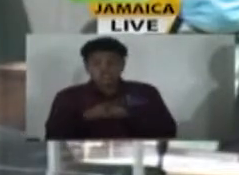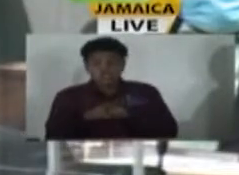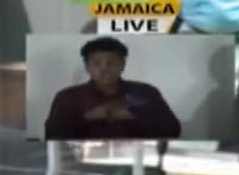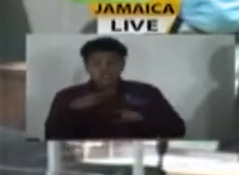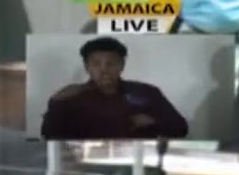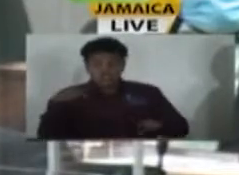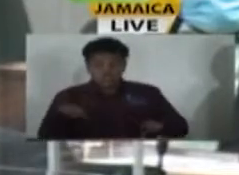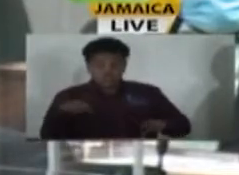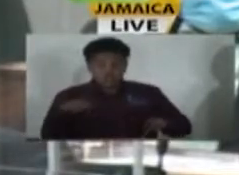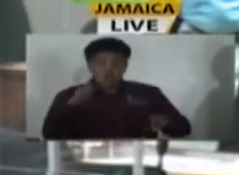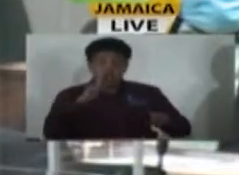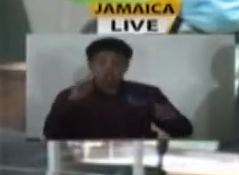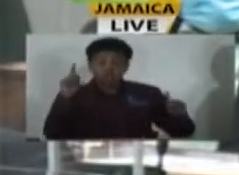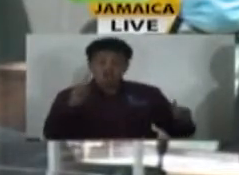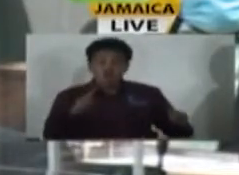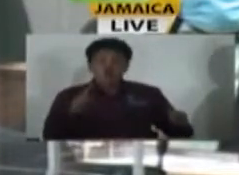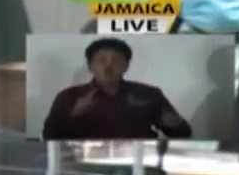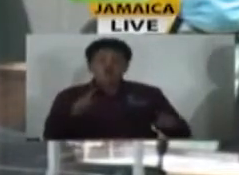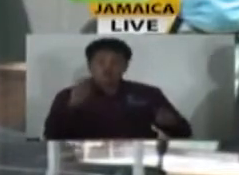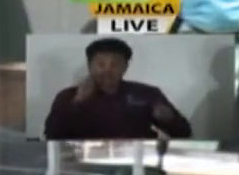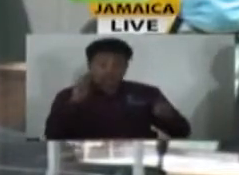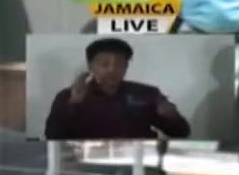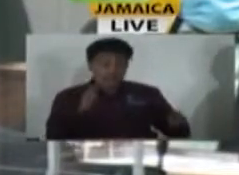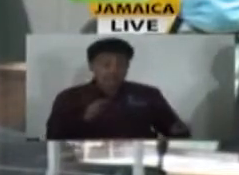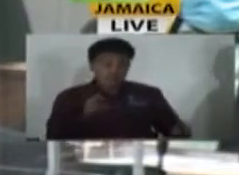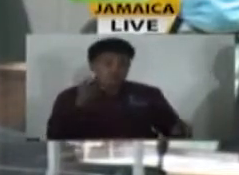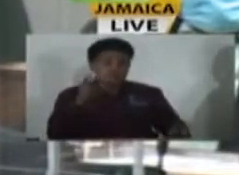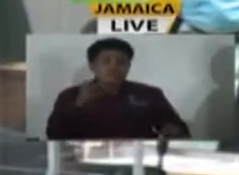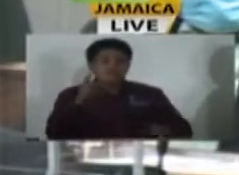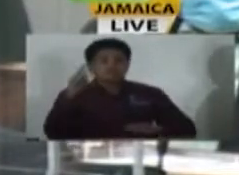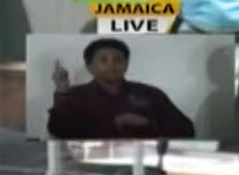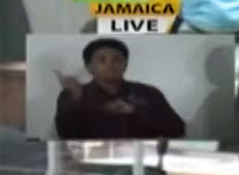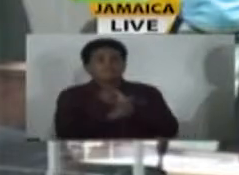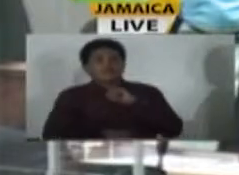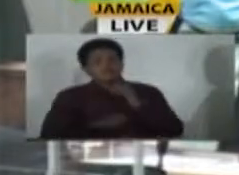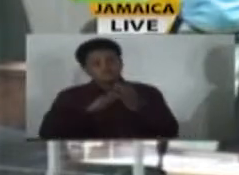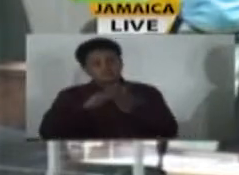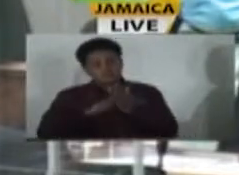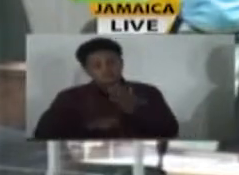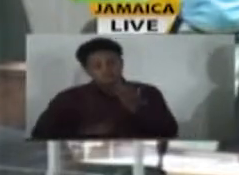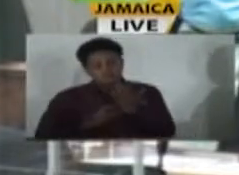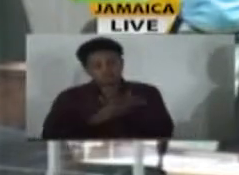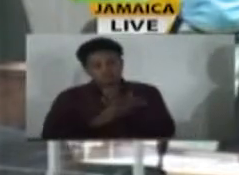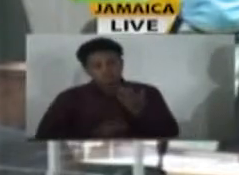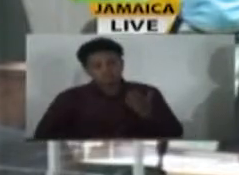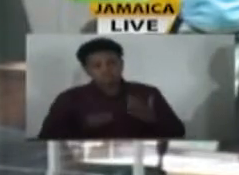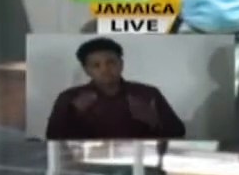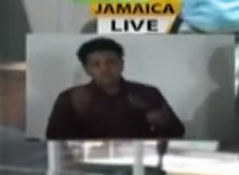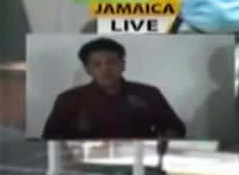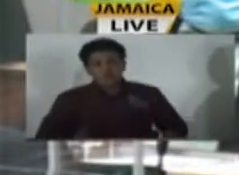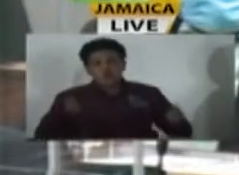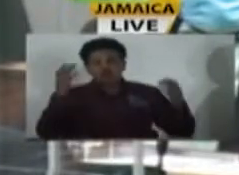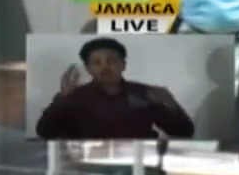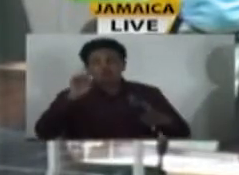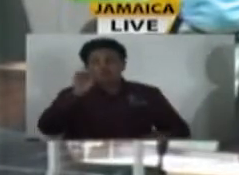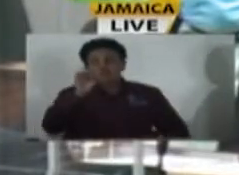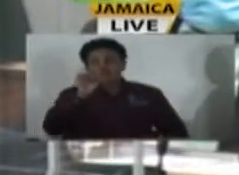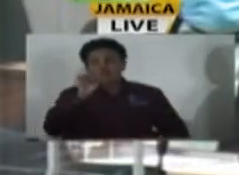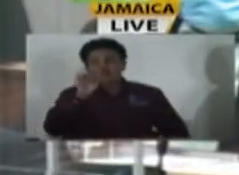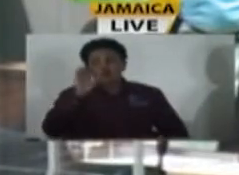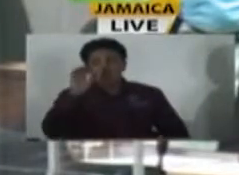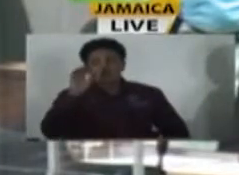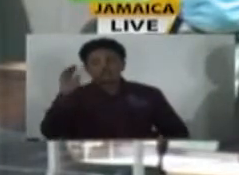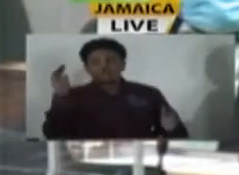contravention of the order in force, the fixed penalty, Madam Speaker, is